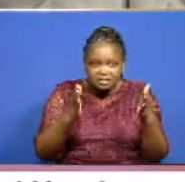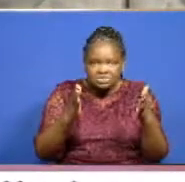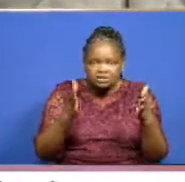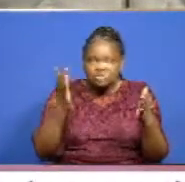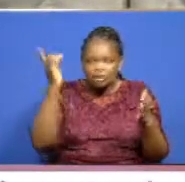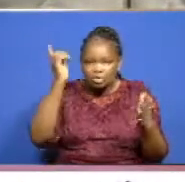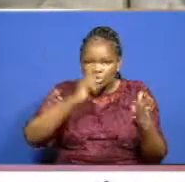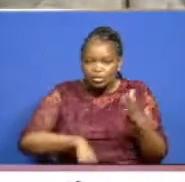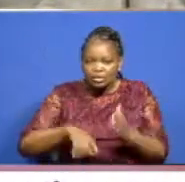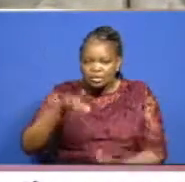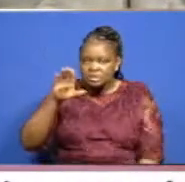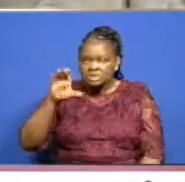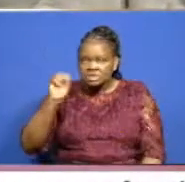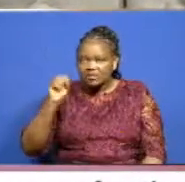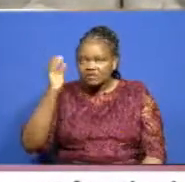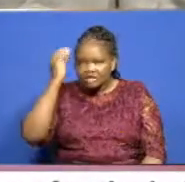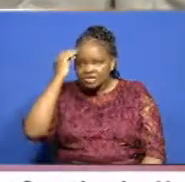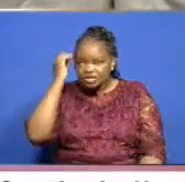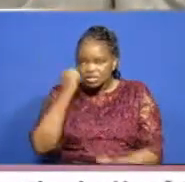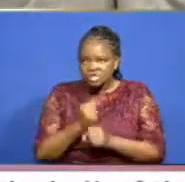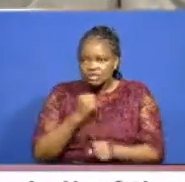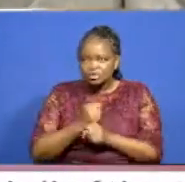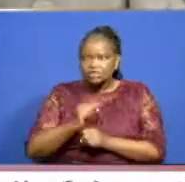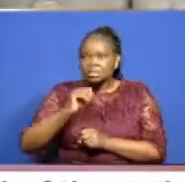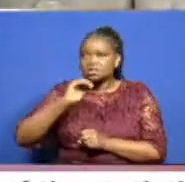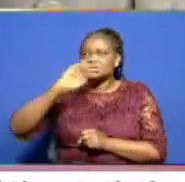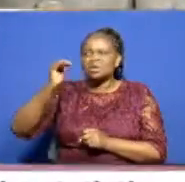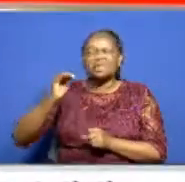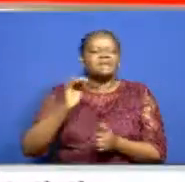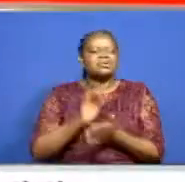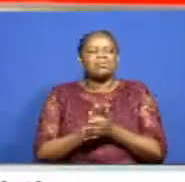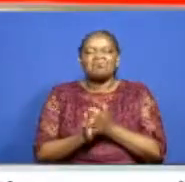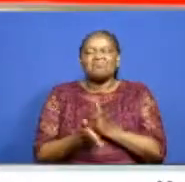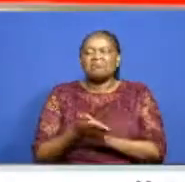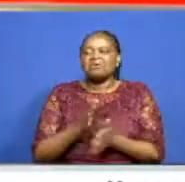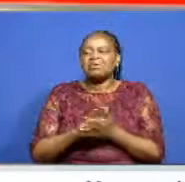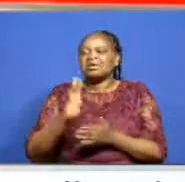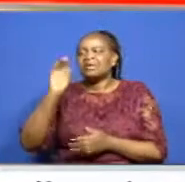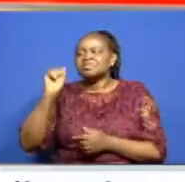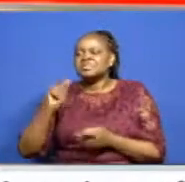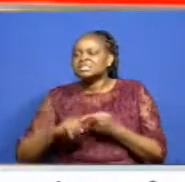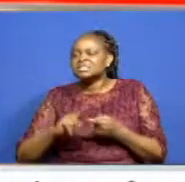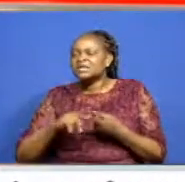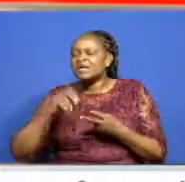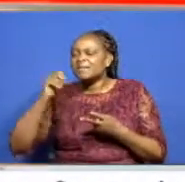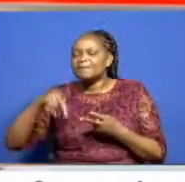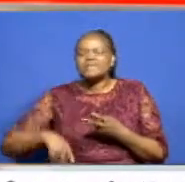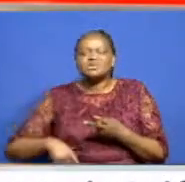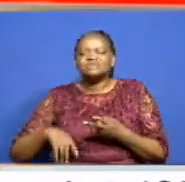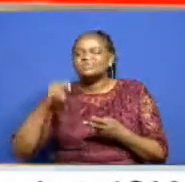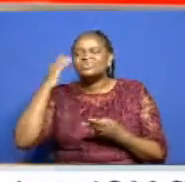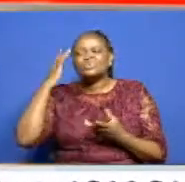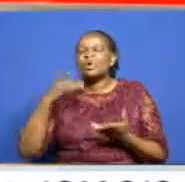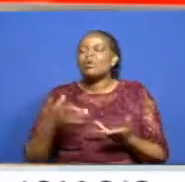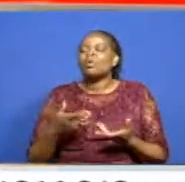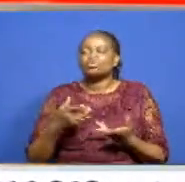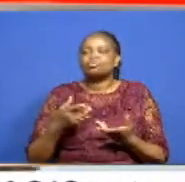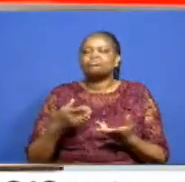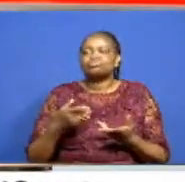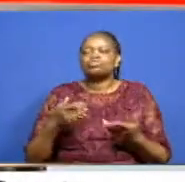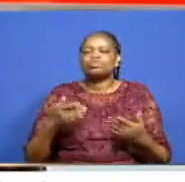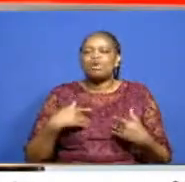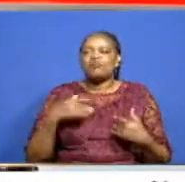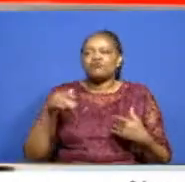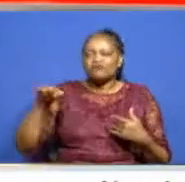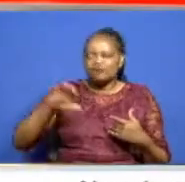is doing at Jogo. And no MCA, no member of parliament think about how to create space in the existing